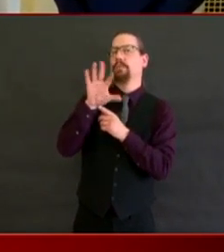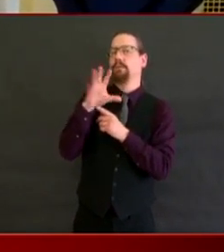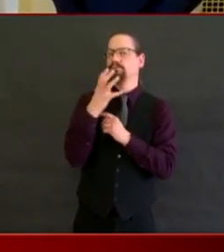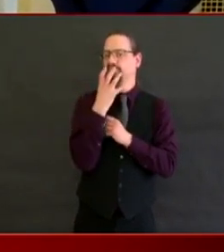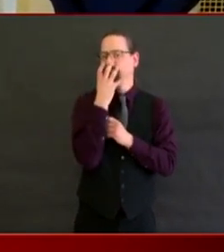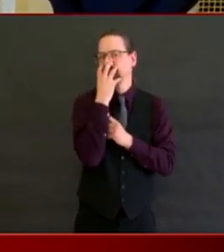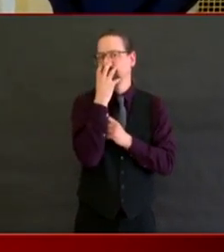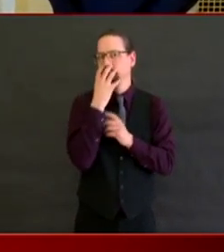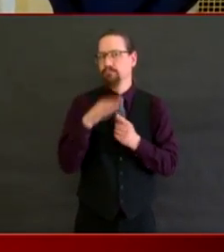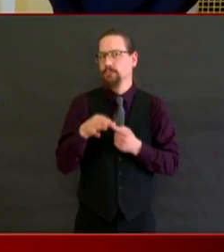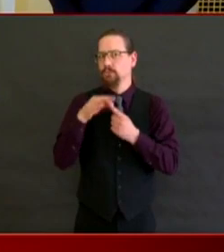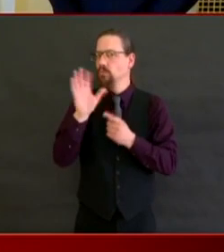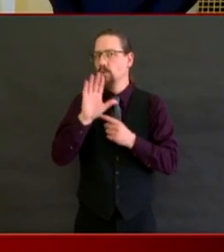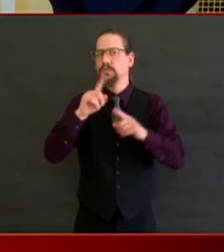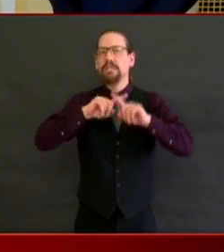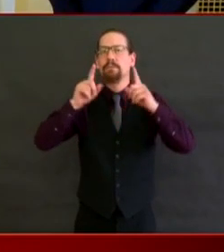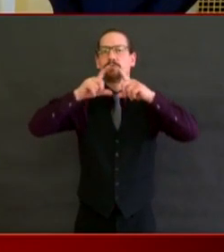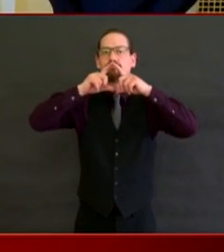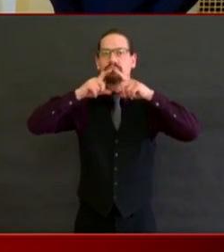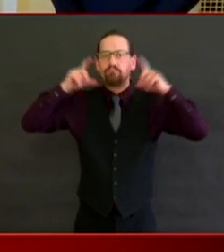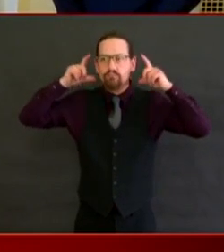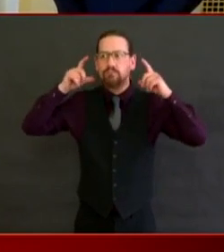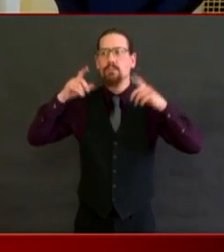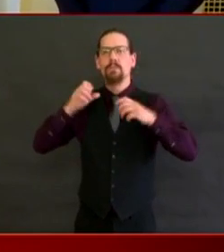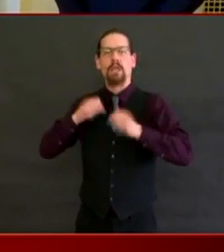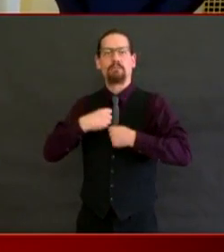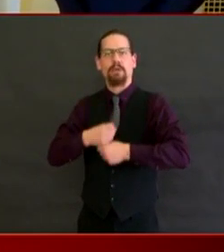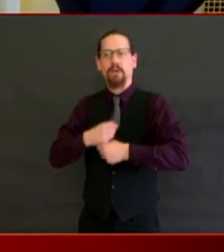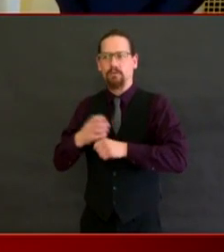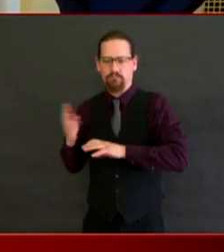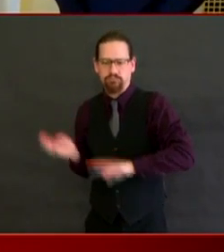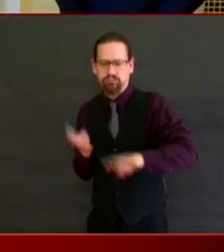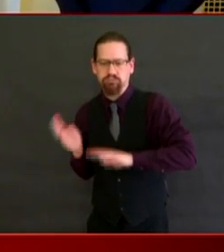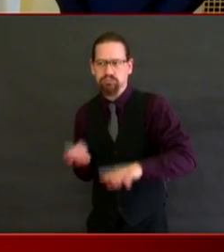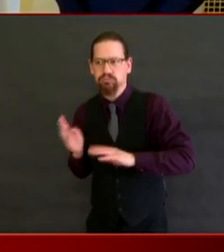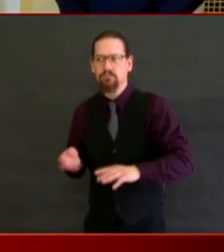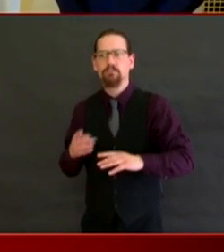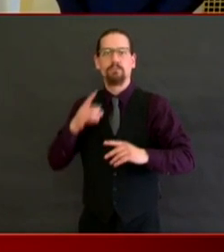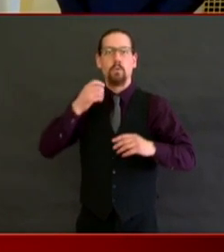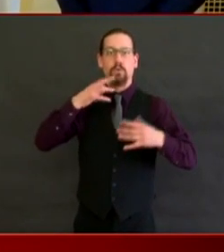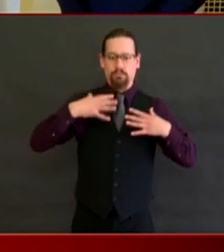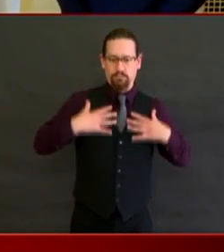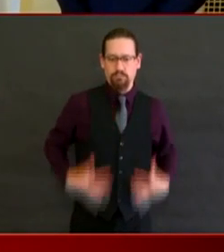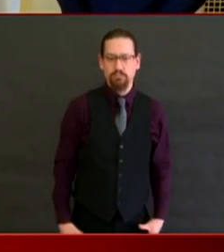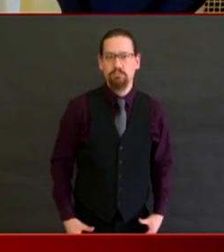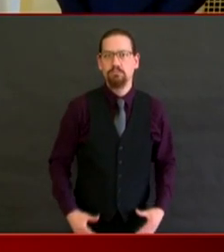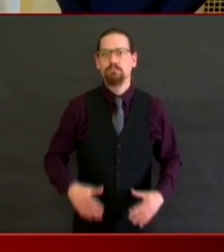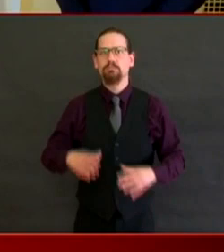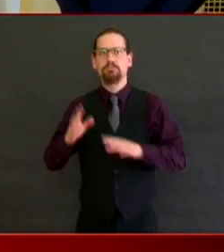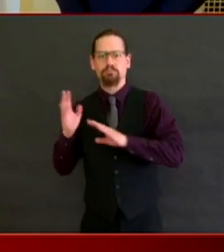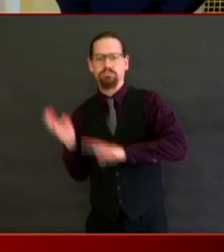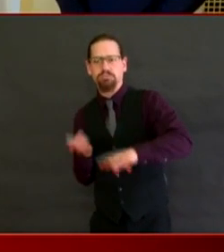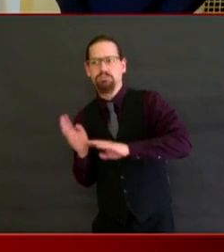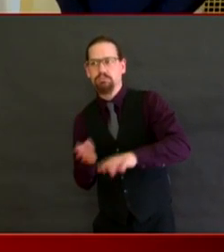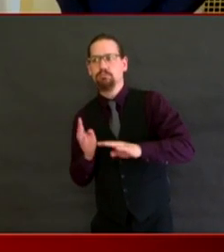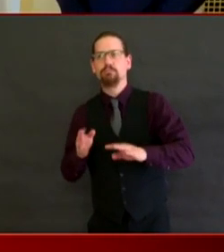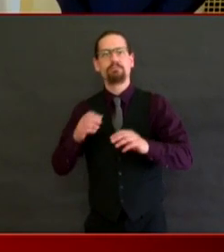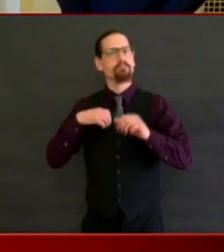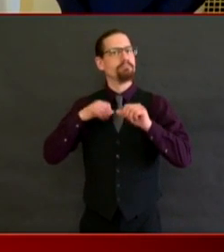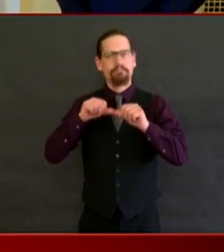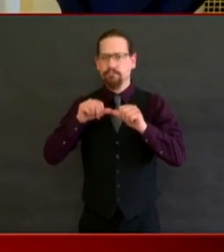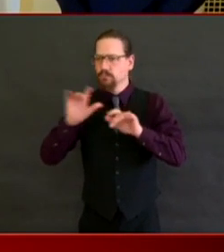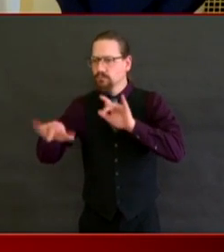I think we have one making gowns. And we're in touch with companies every day. It's not as simple as it